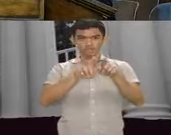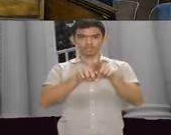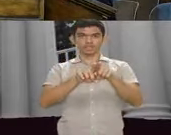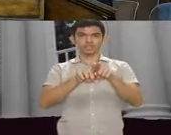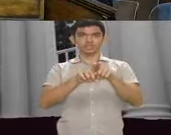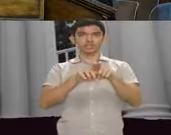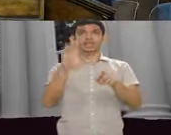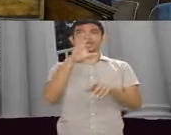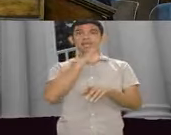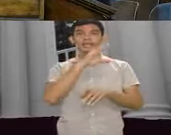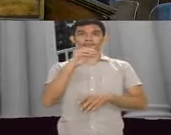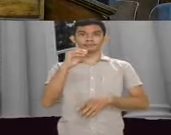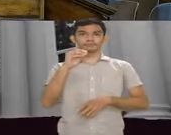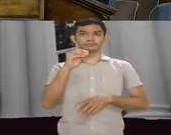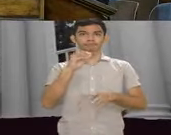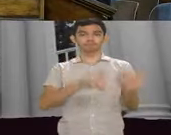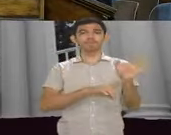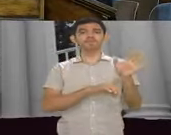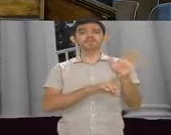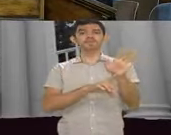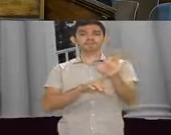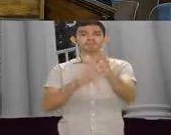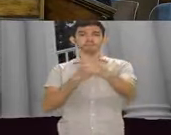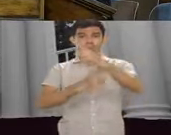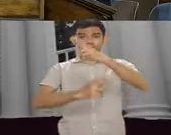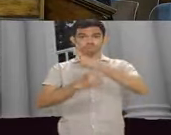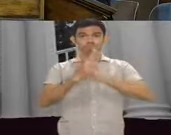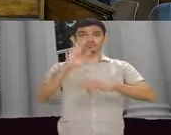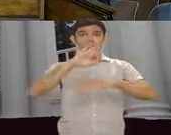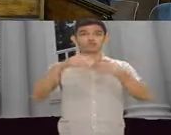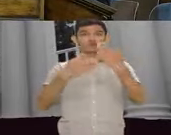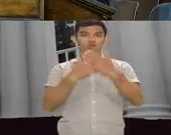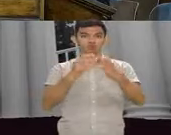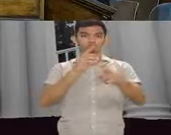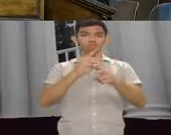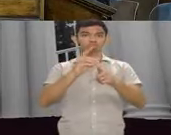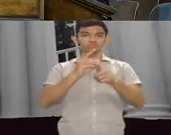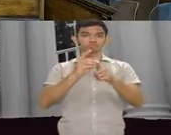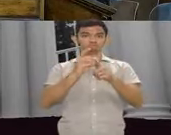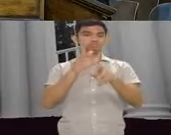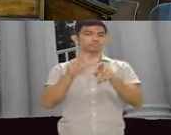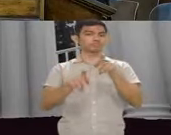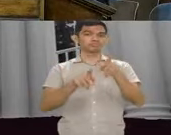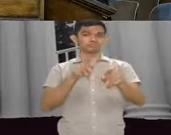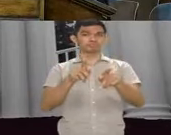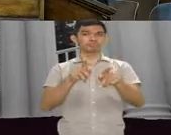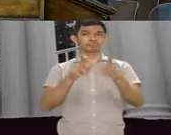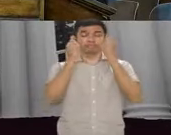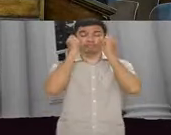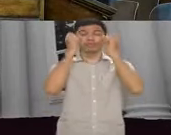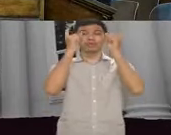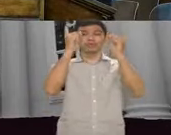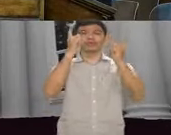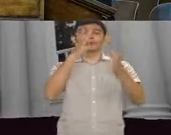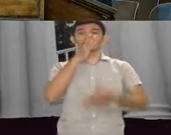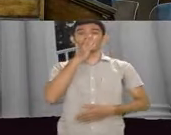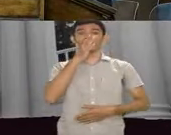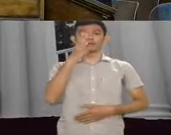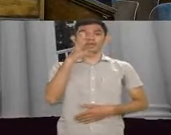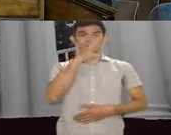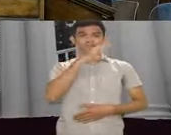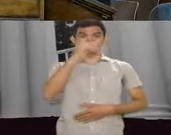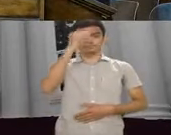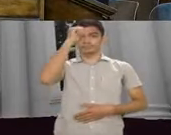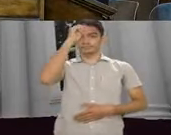brethren? And he stretched forth his hand toward his disciples and said, behold, my mother and my